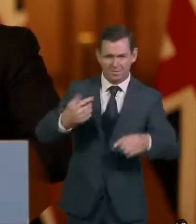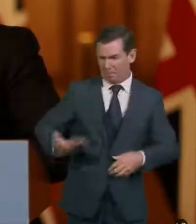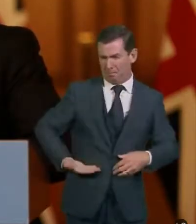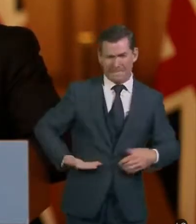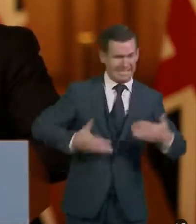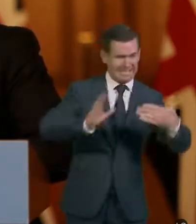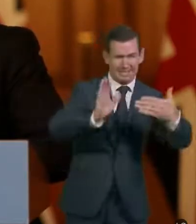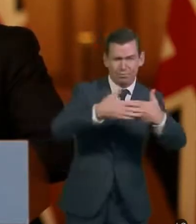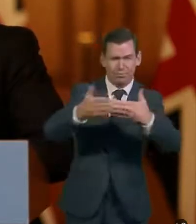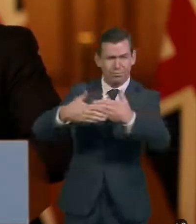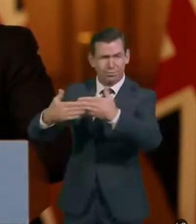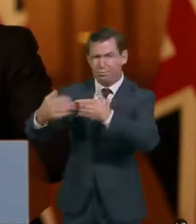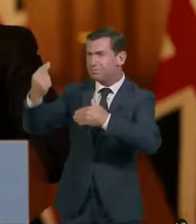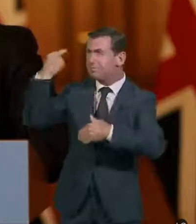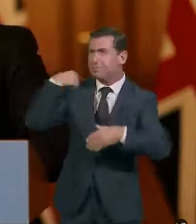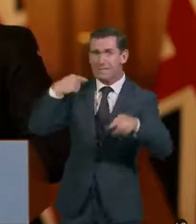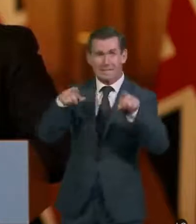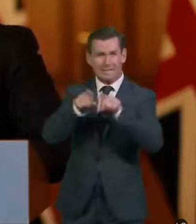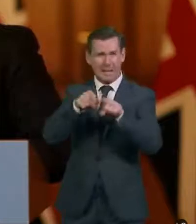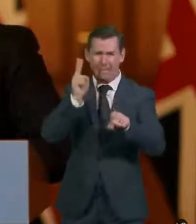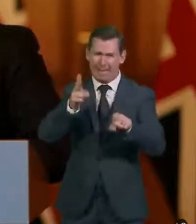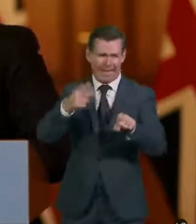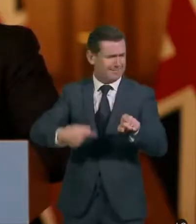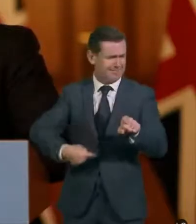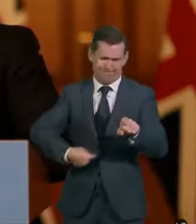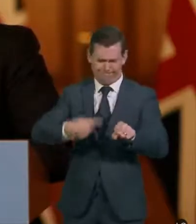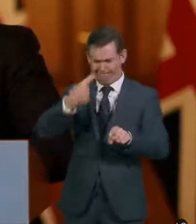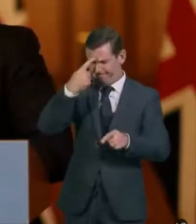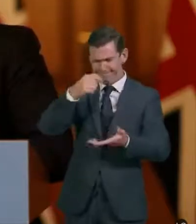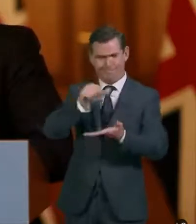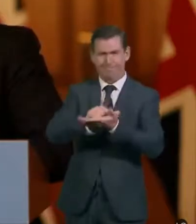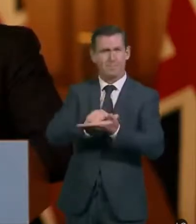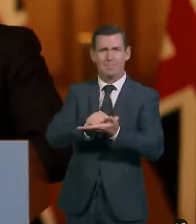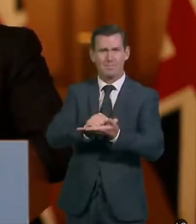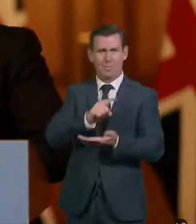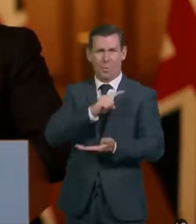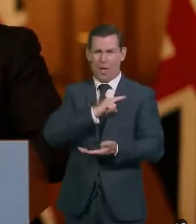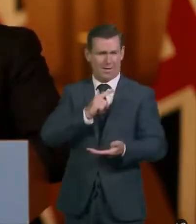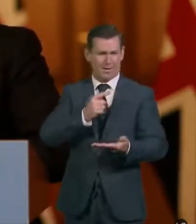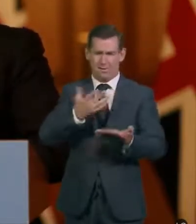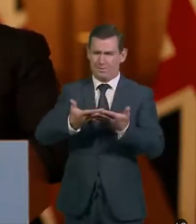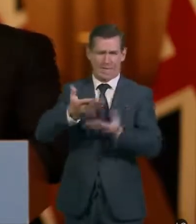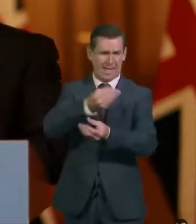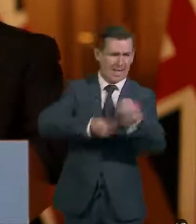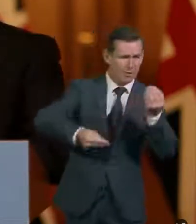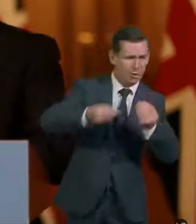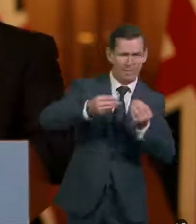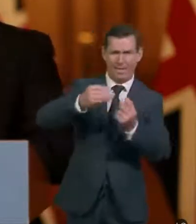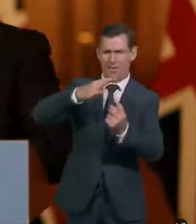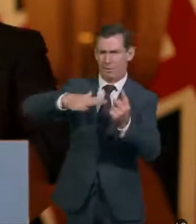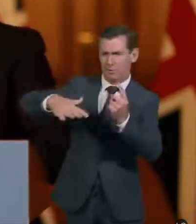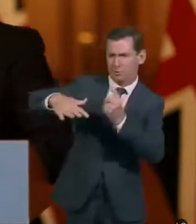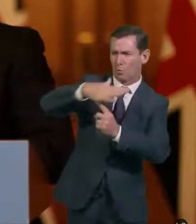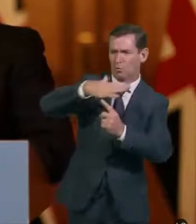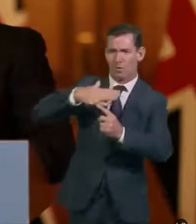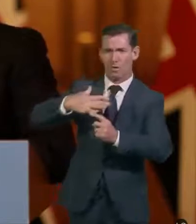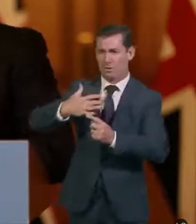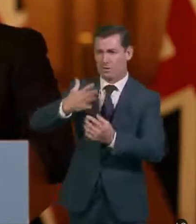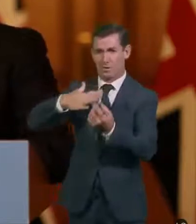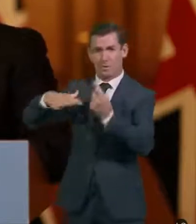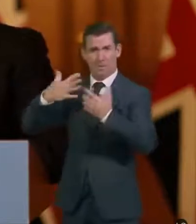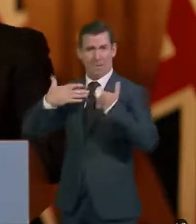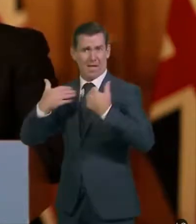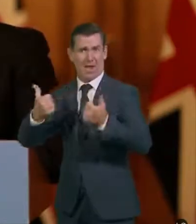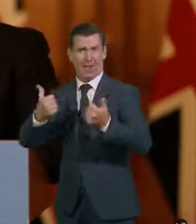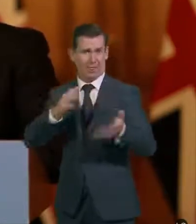causes long-term economic, social, and public health damage. So that's the trade-off. It is